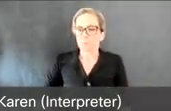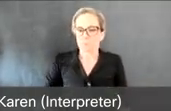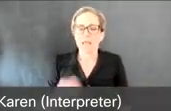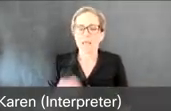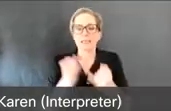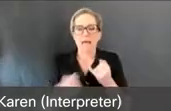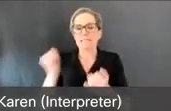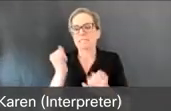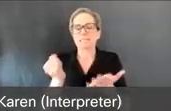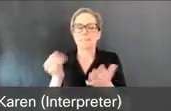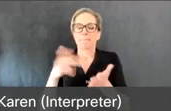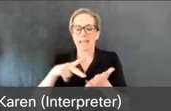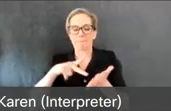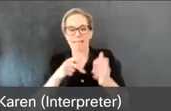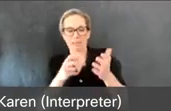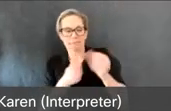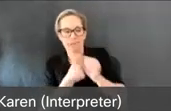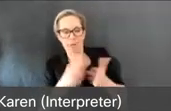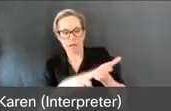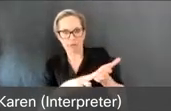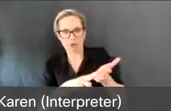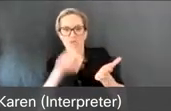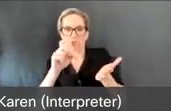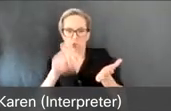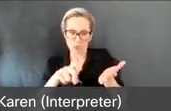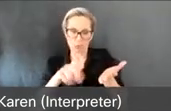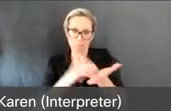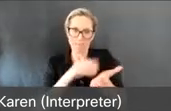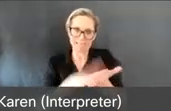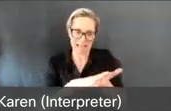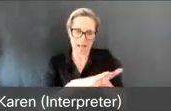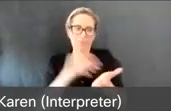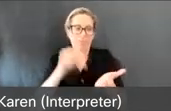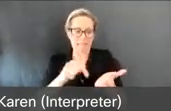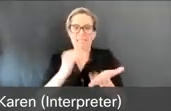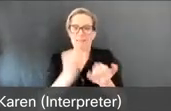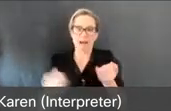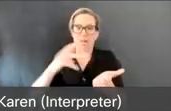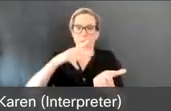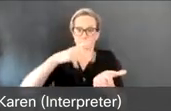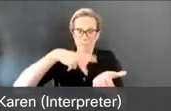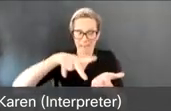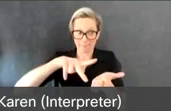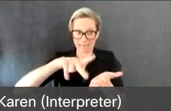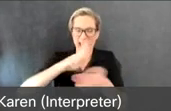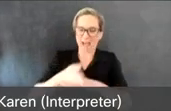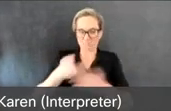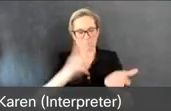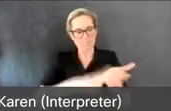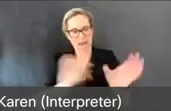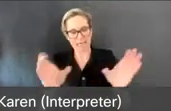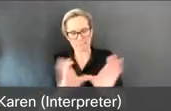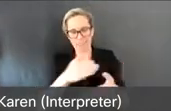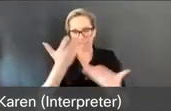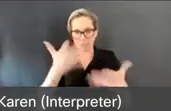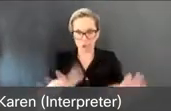the contract should be done, should be in the contract as that final payment being done after that certificate of completion or that